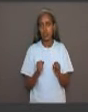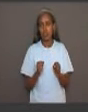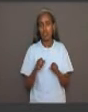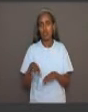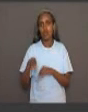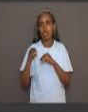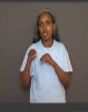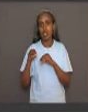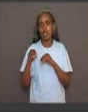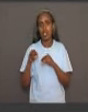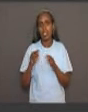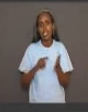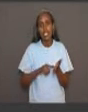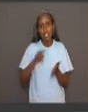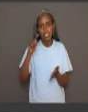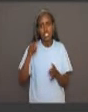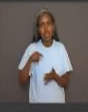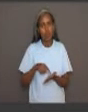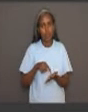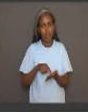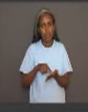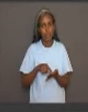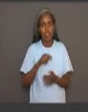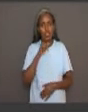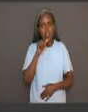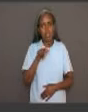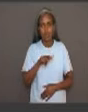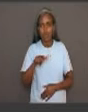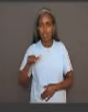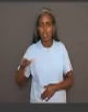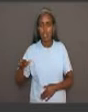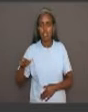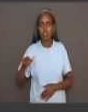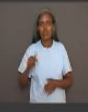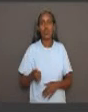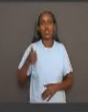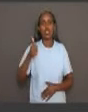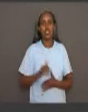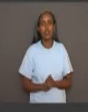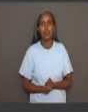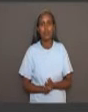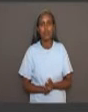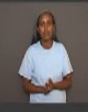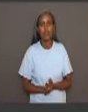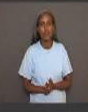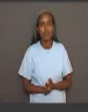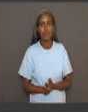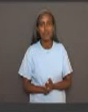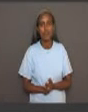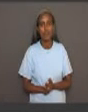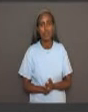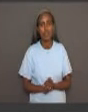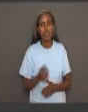As you can see, students, its initial point does not lie at the origin.